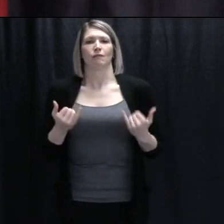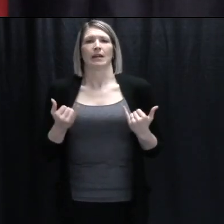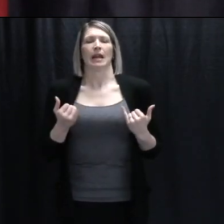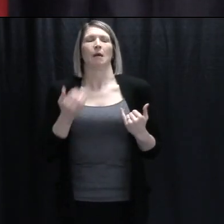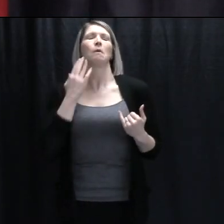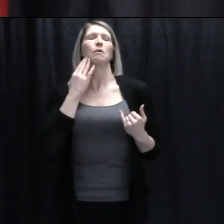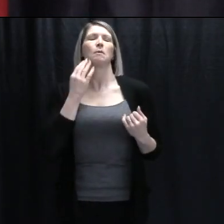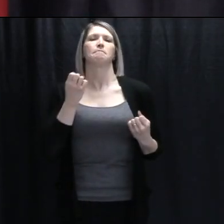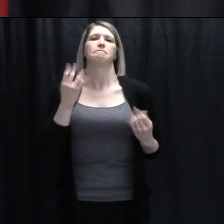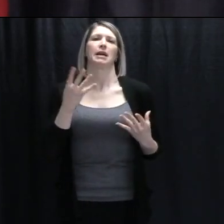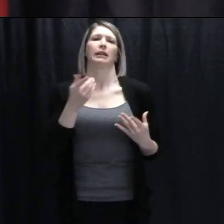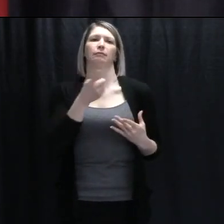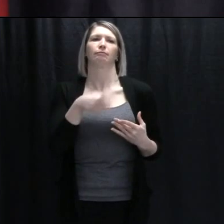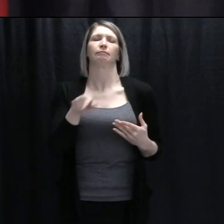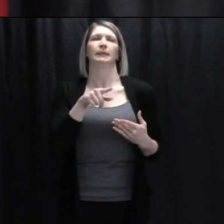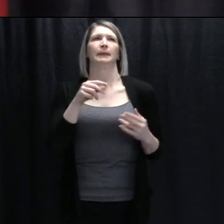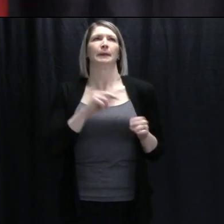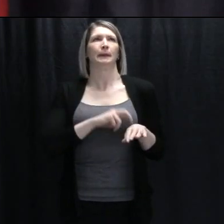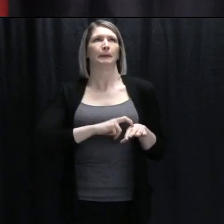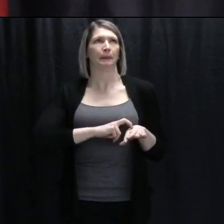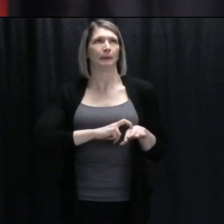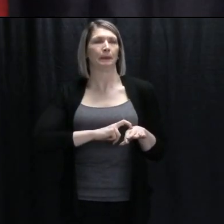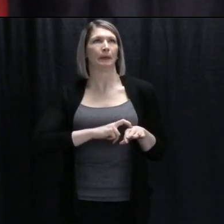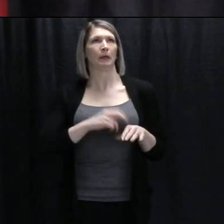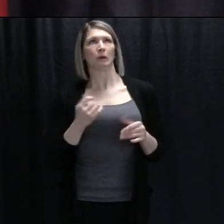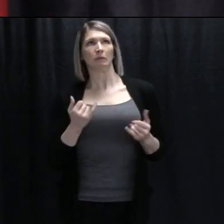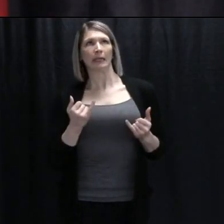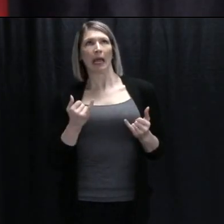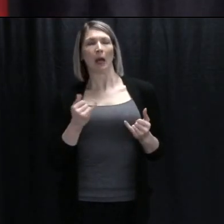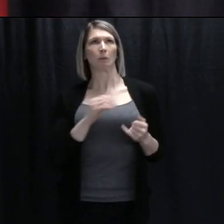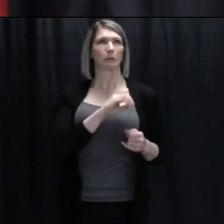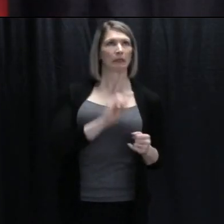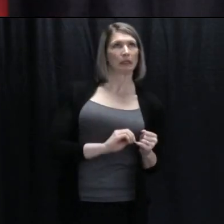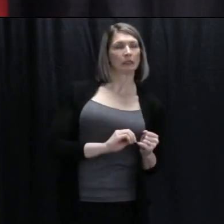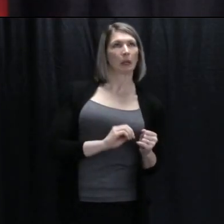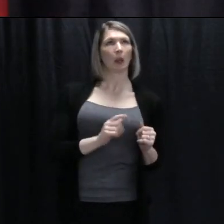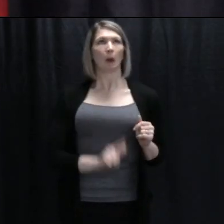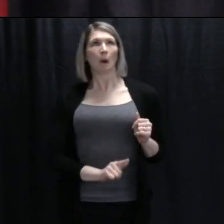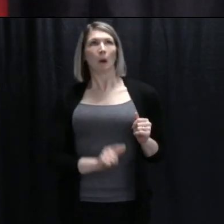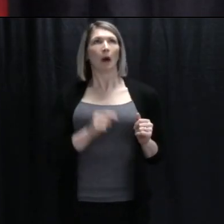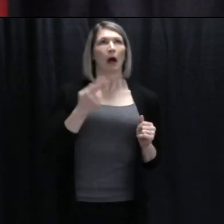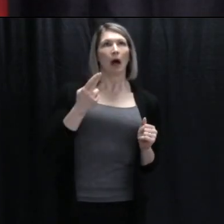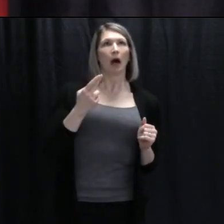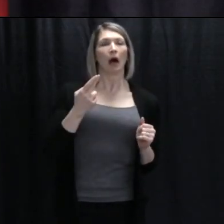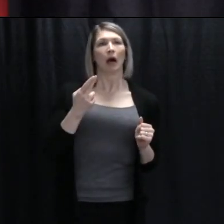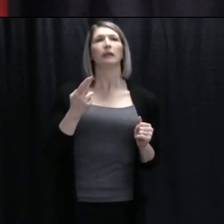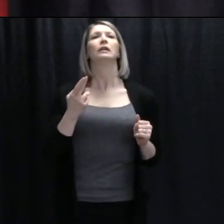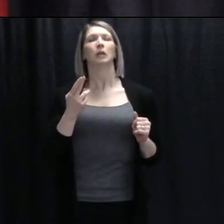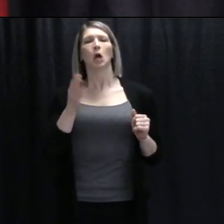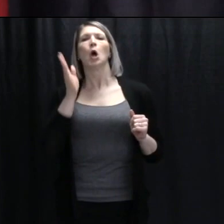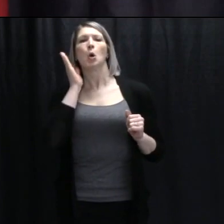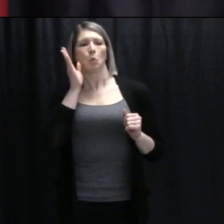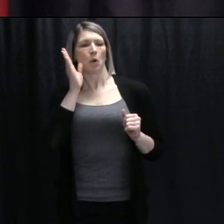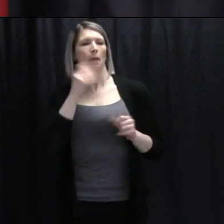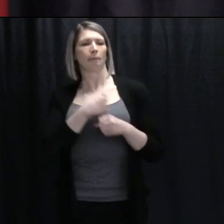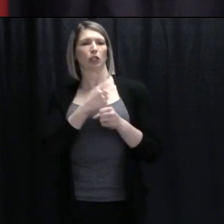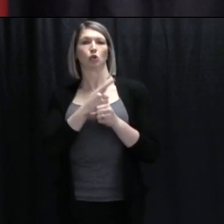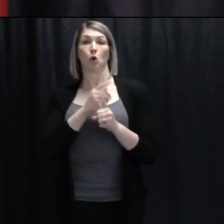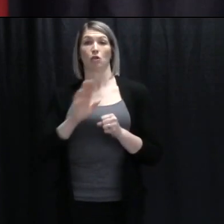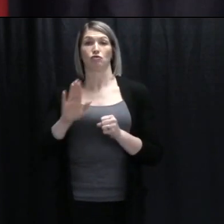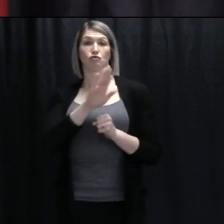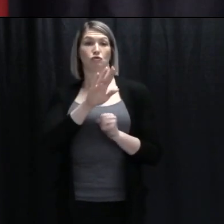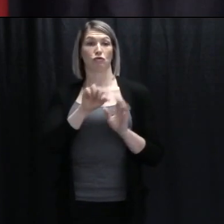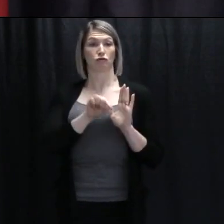this point in time. They will receive a grade to reflect their work to March 13th, the final day of